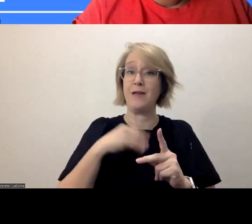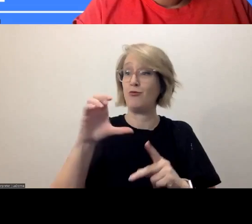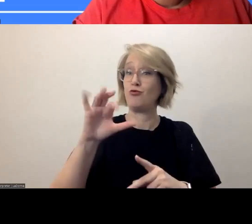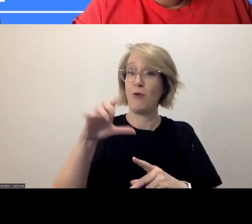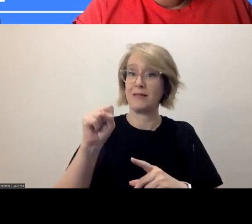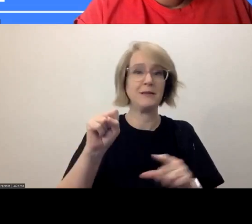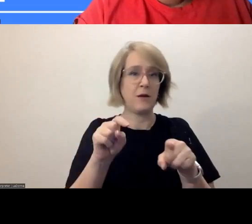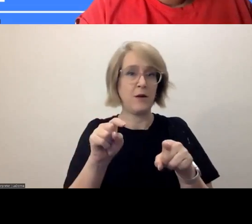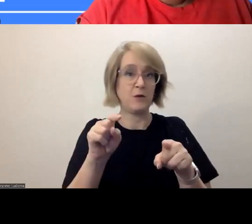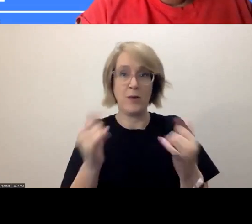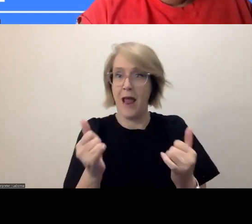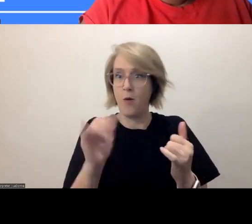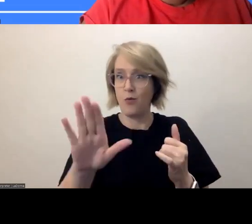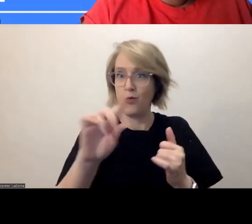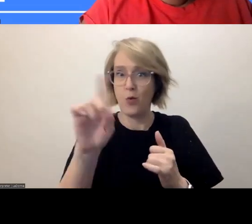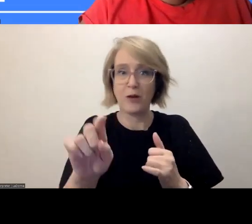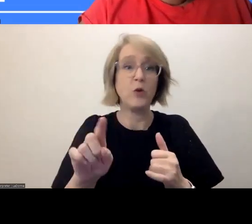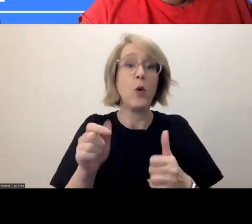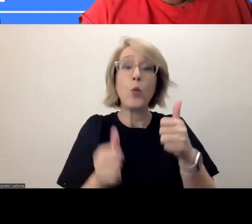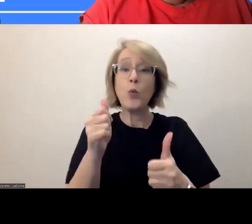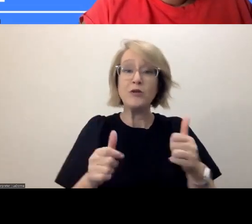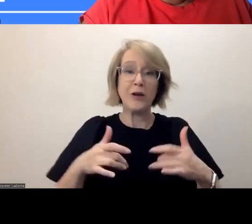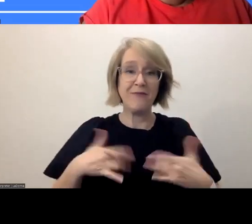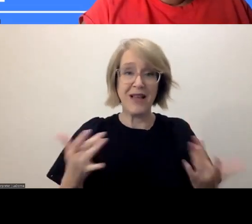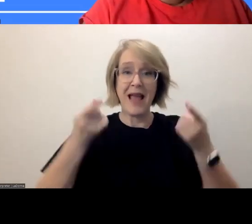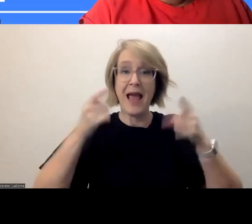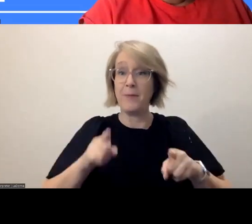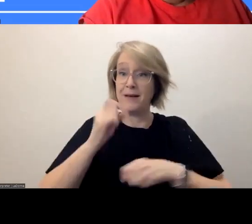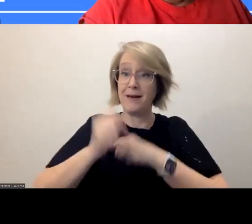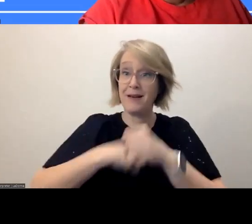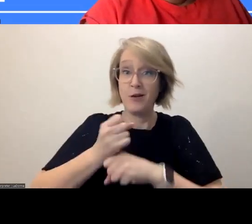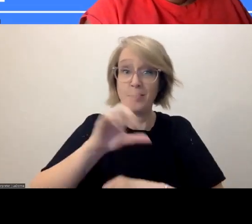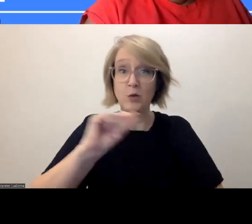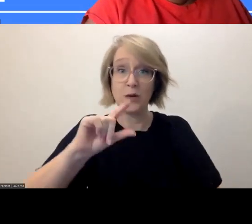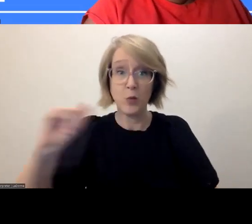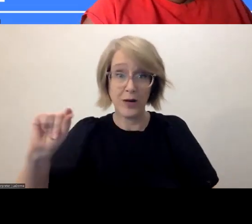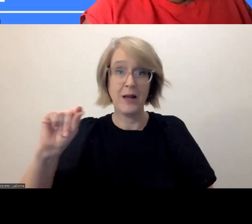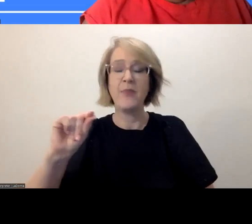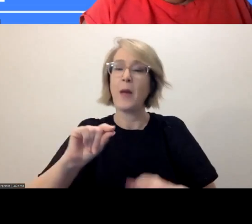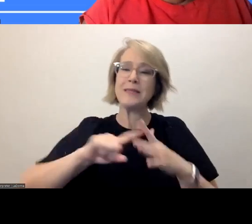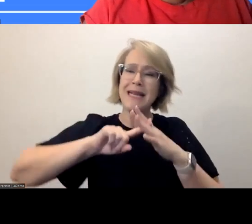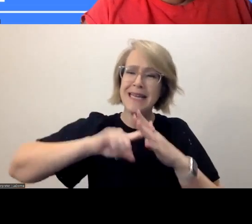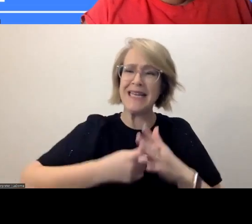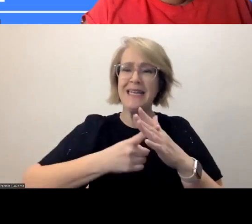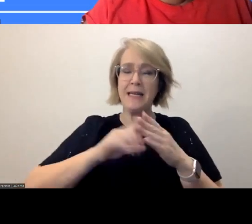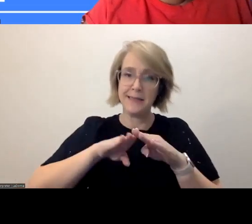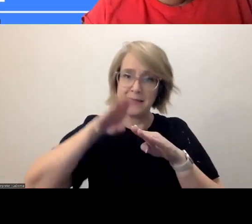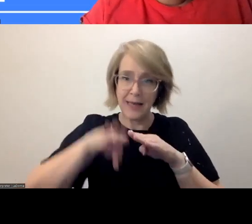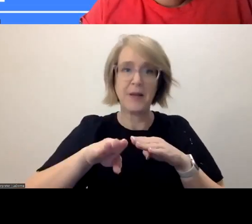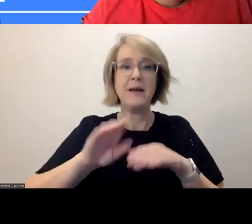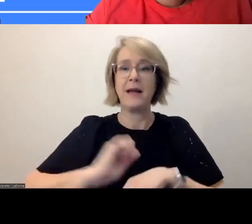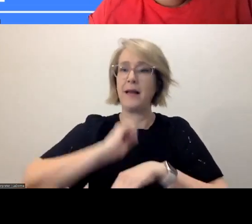audience, make sure you weigh in, is what event occurred in 2020 that was a key step to the implementation